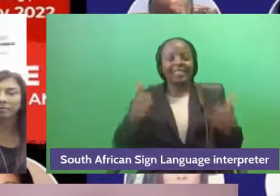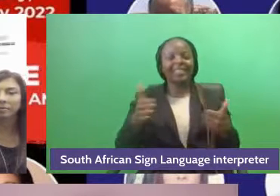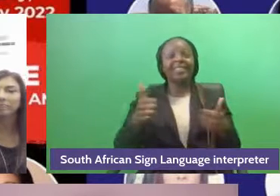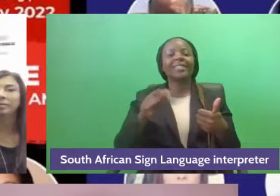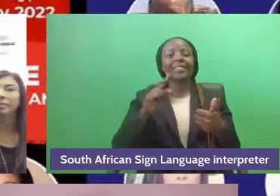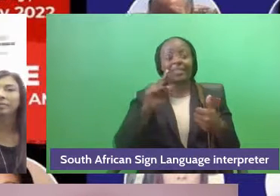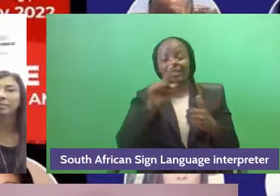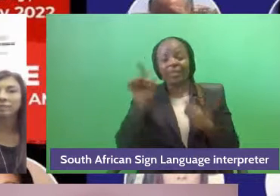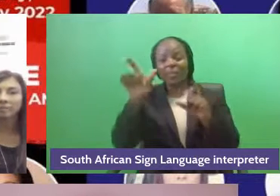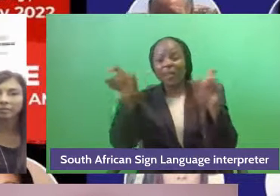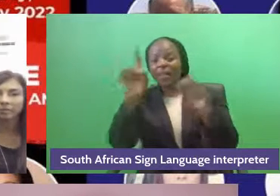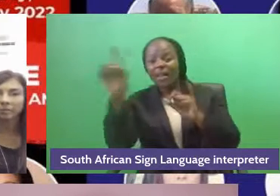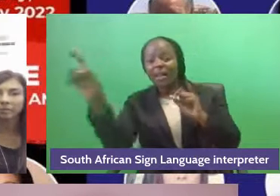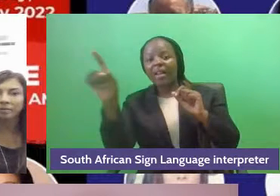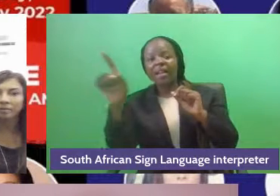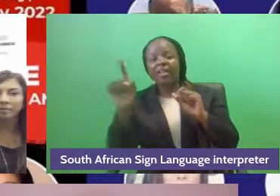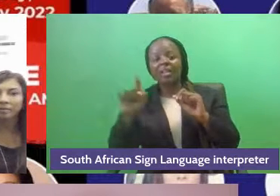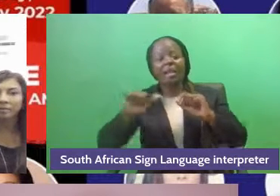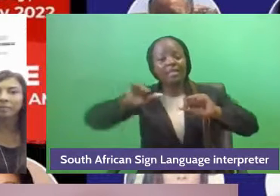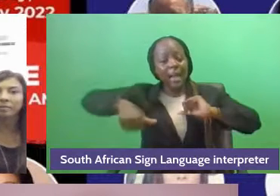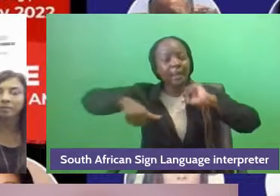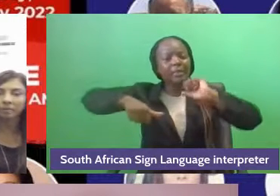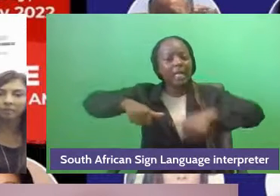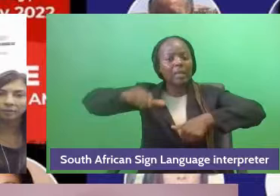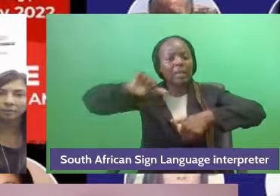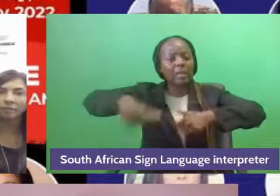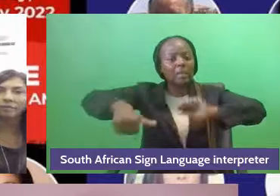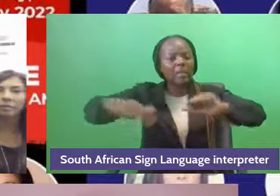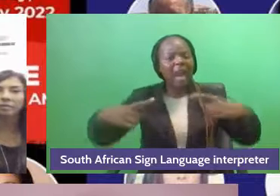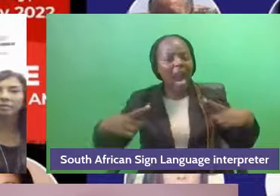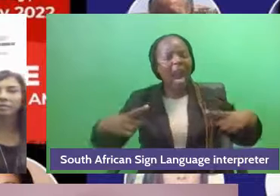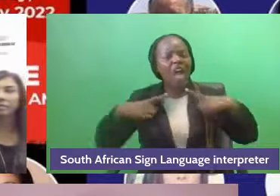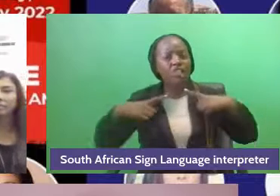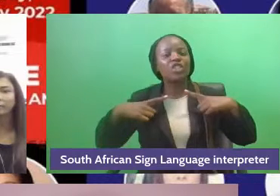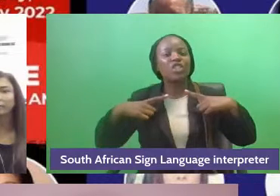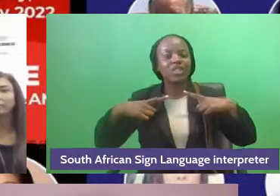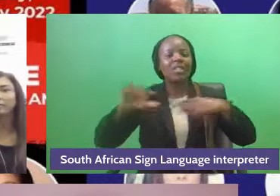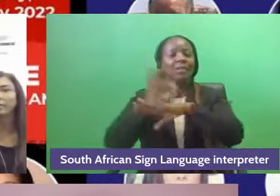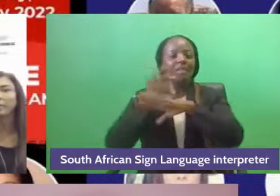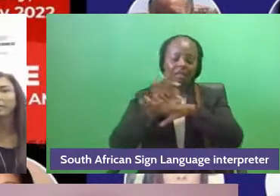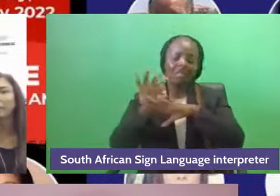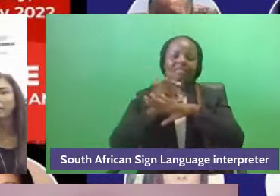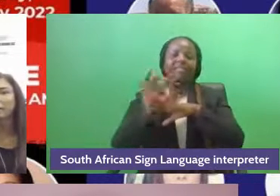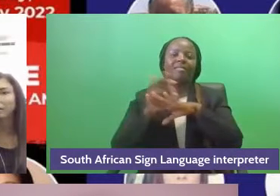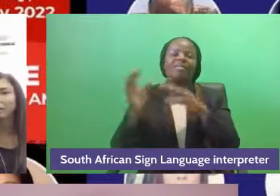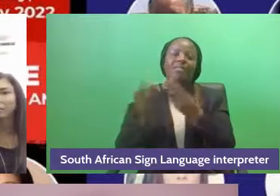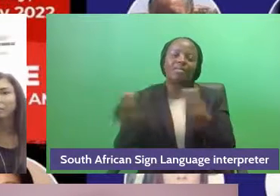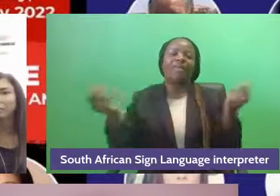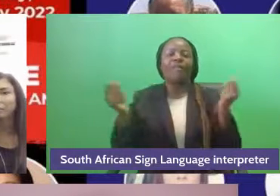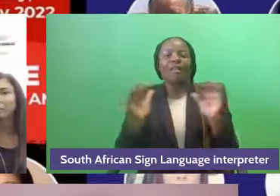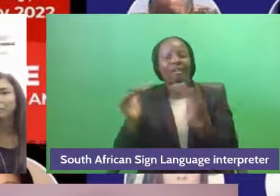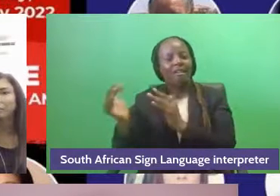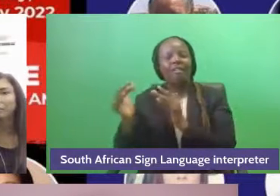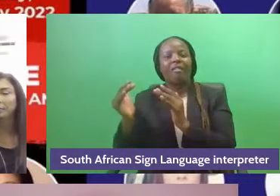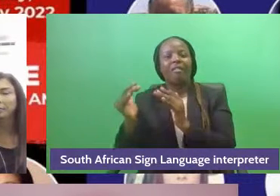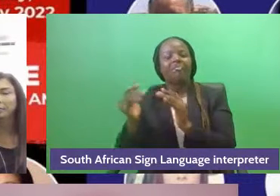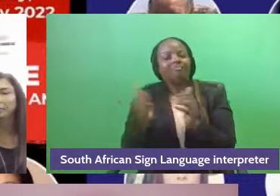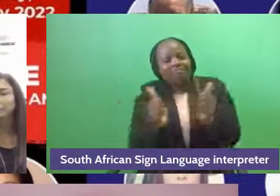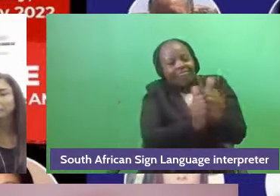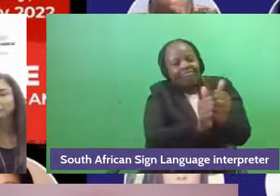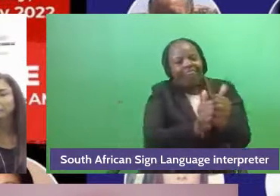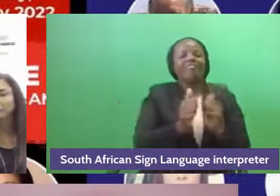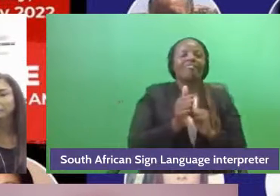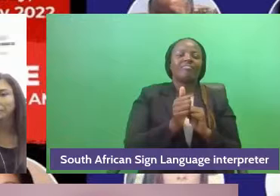out, please take the necessary steps and be proactive and intentional in in being an ally in